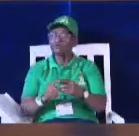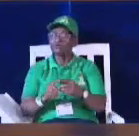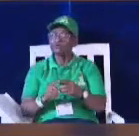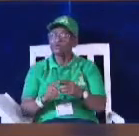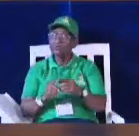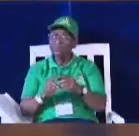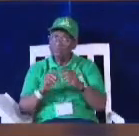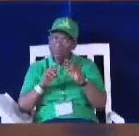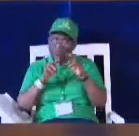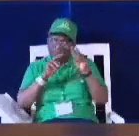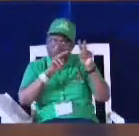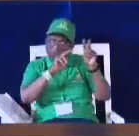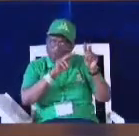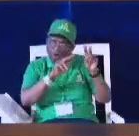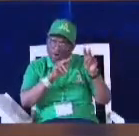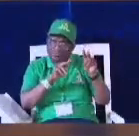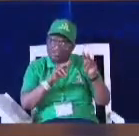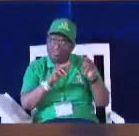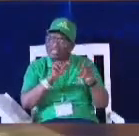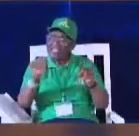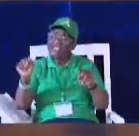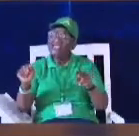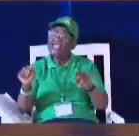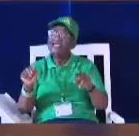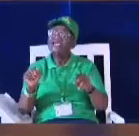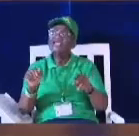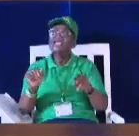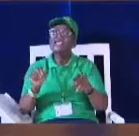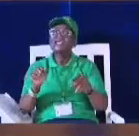Because they know he's going. So